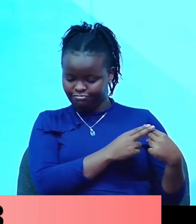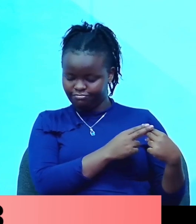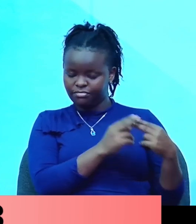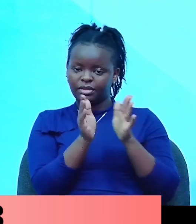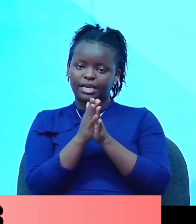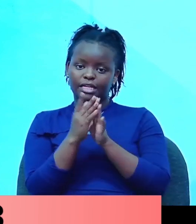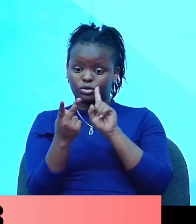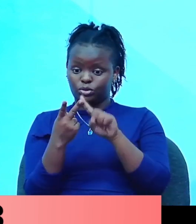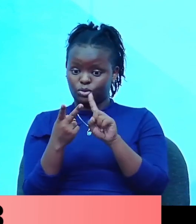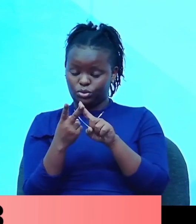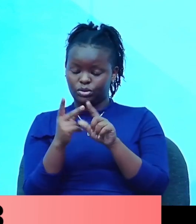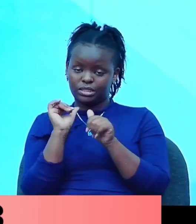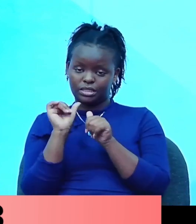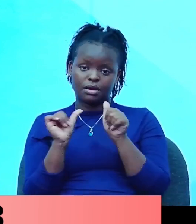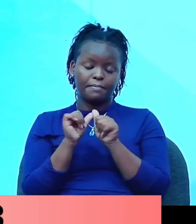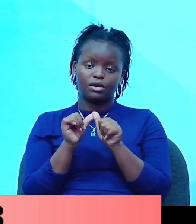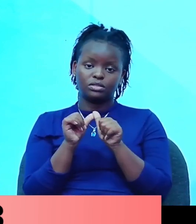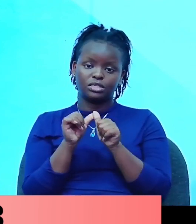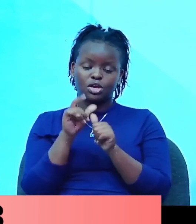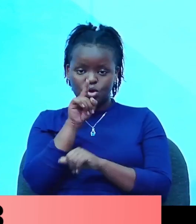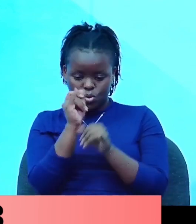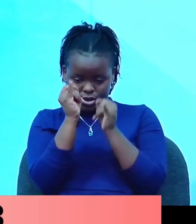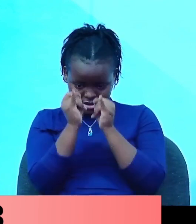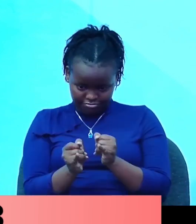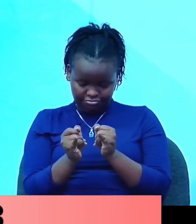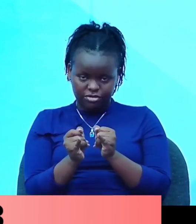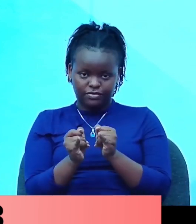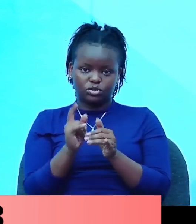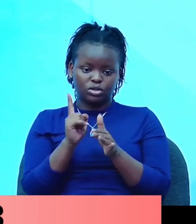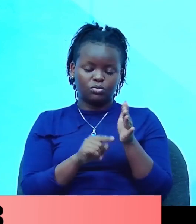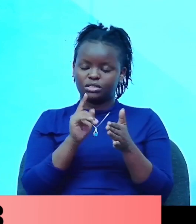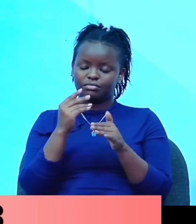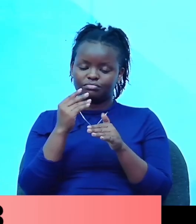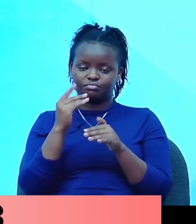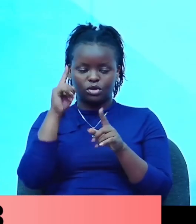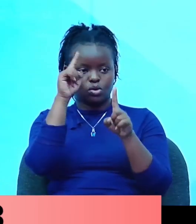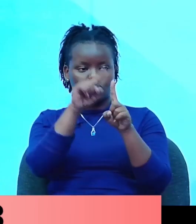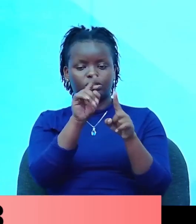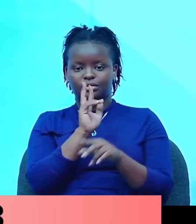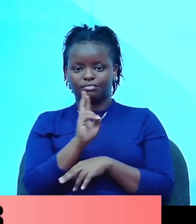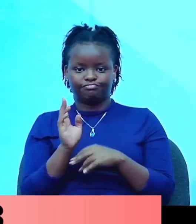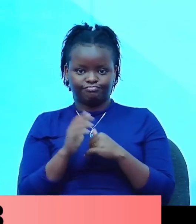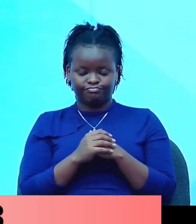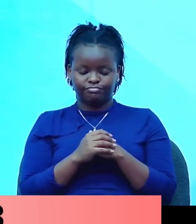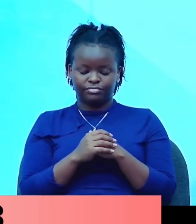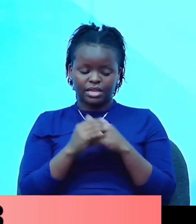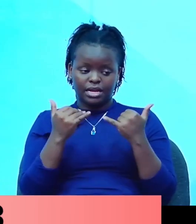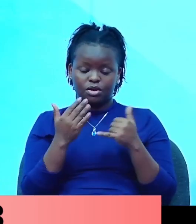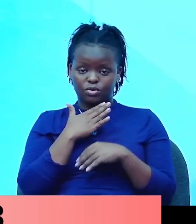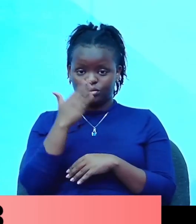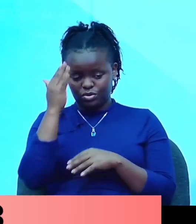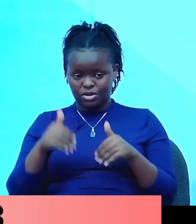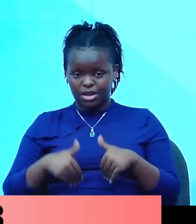2, it is about you as an individual and what you're building for yourself. Right. Right now, we know a lot of young guys are doing a lot